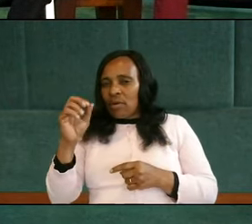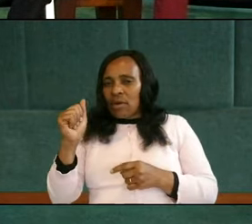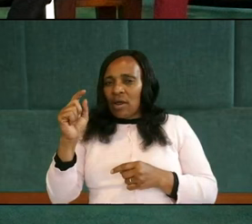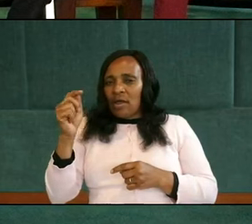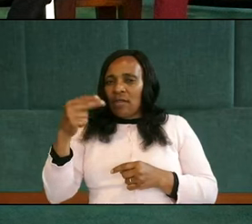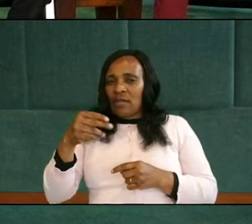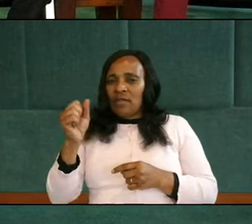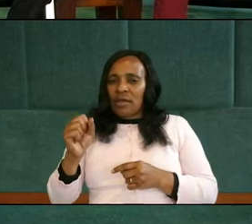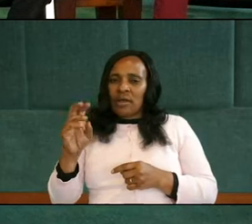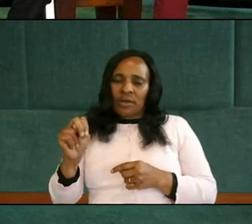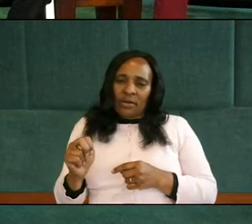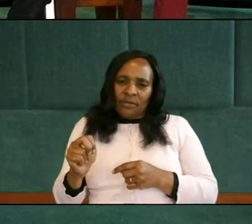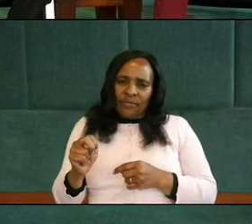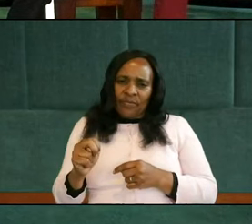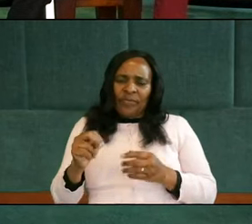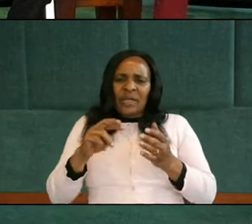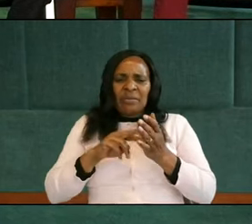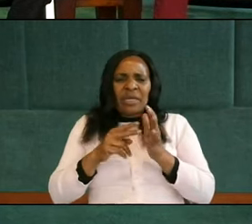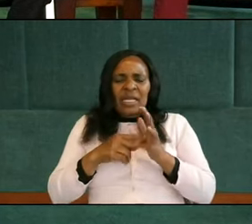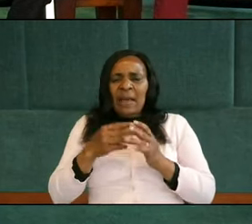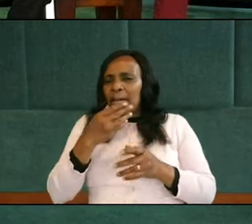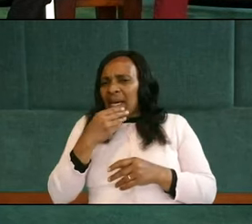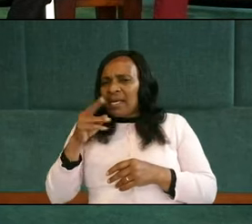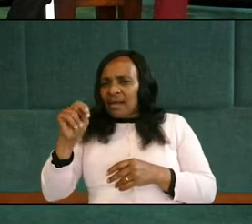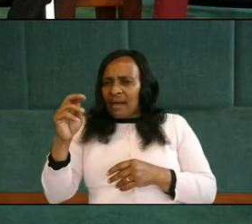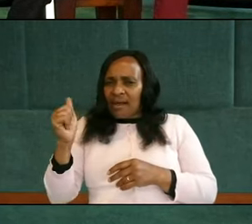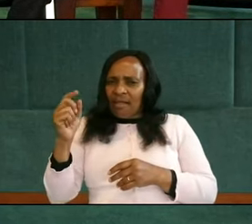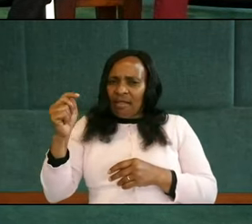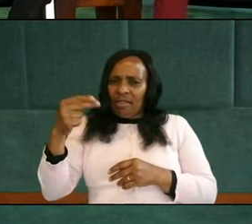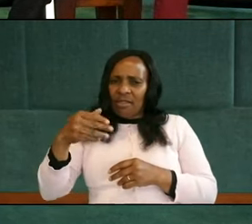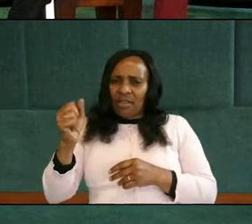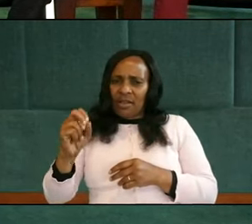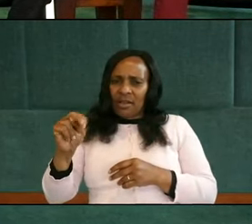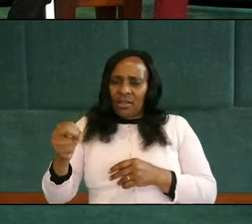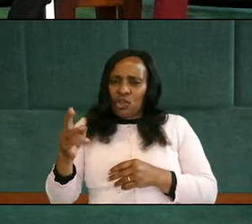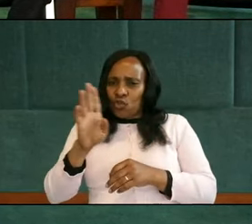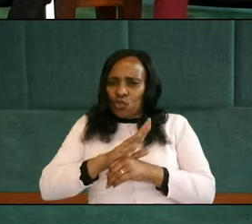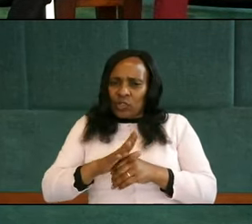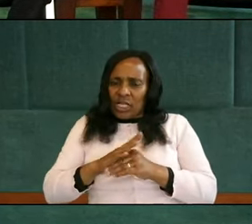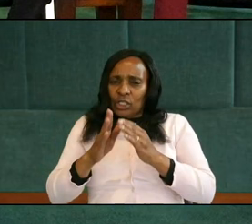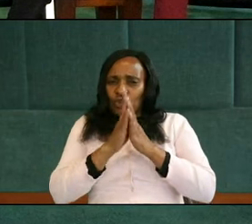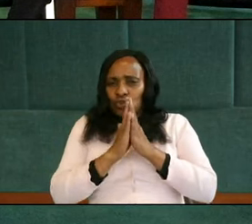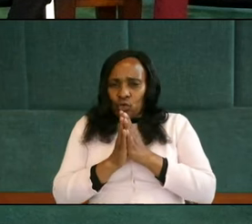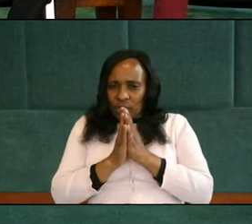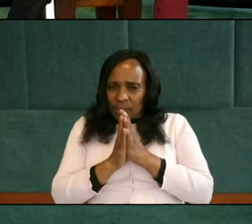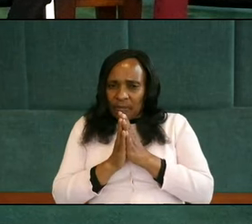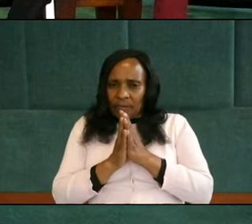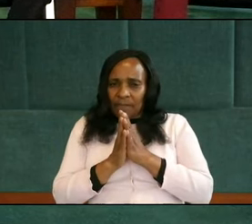And Nathan used a parable to tell him his sin.